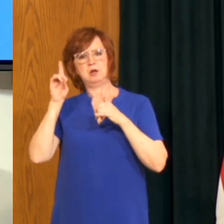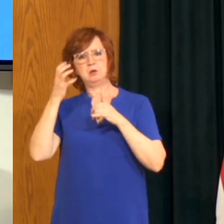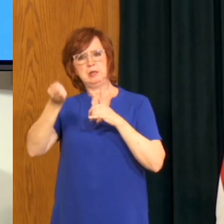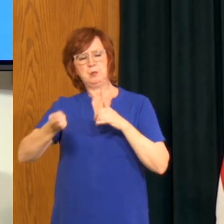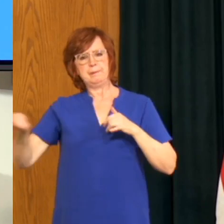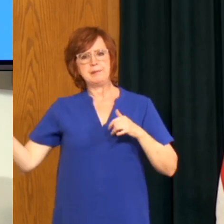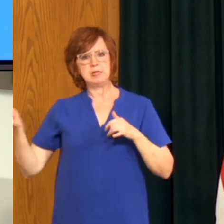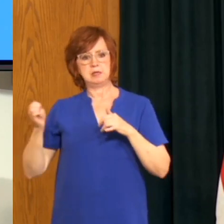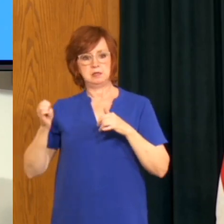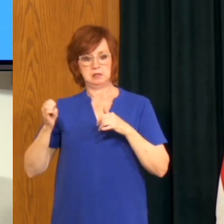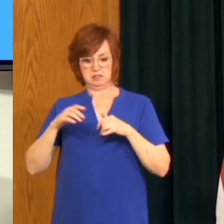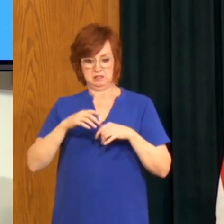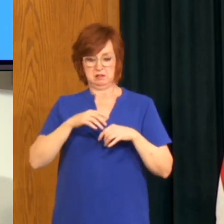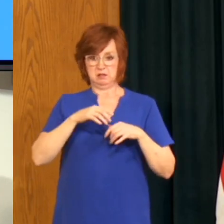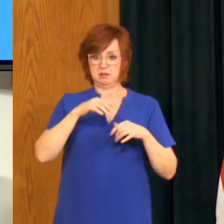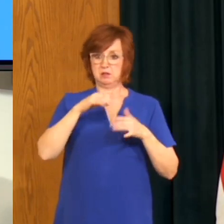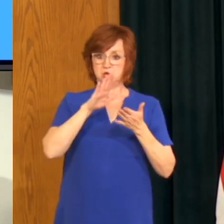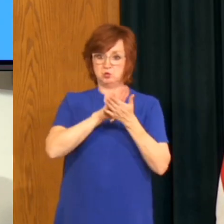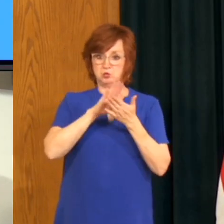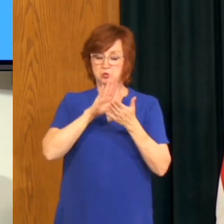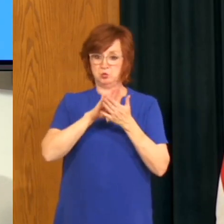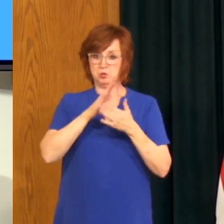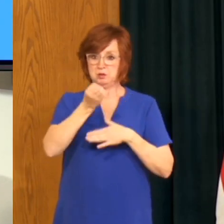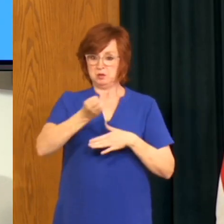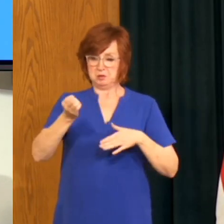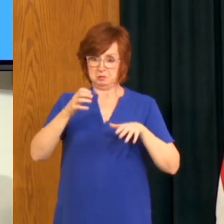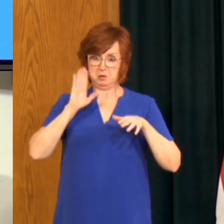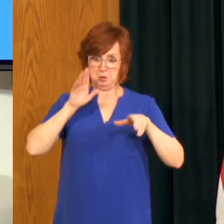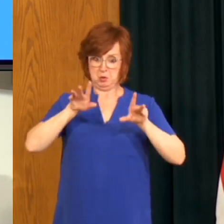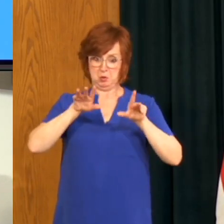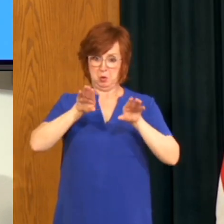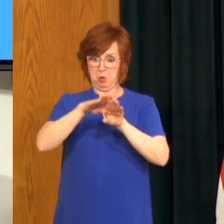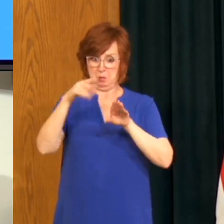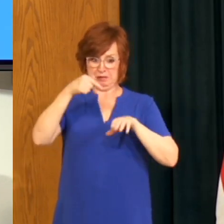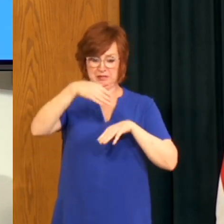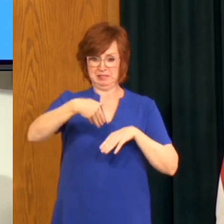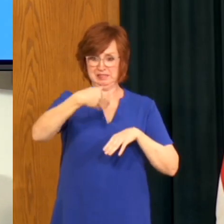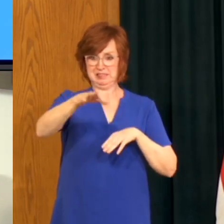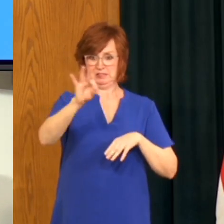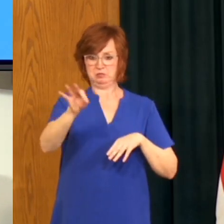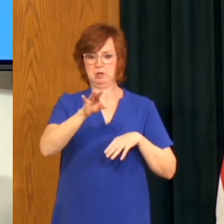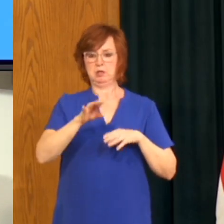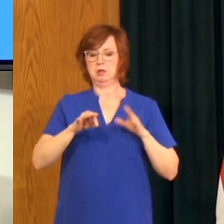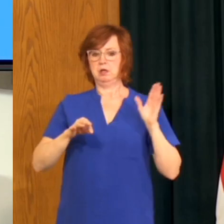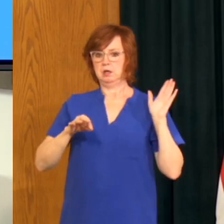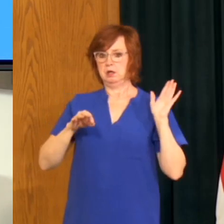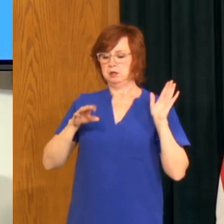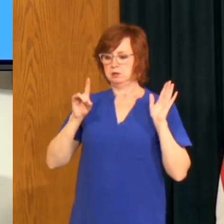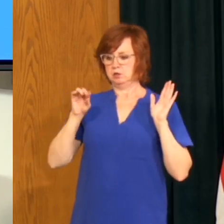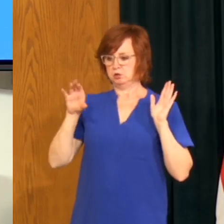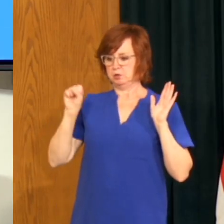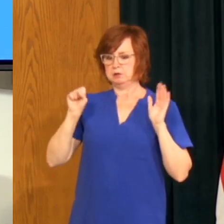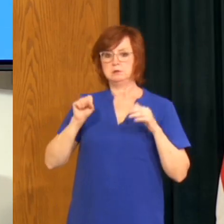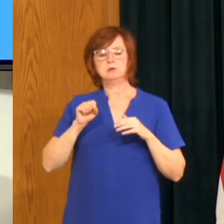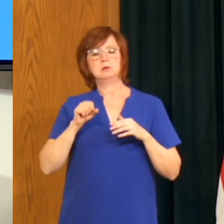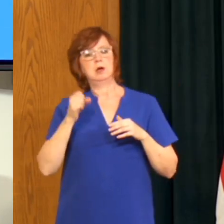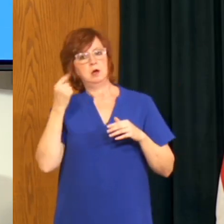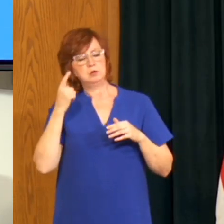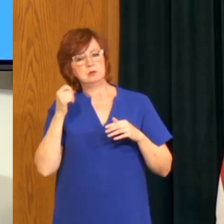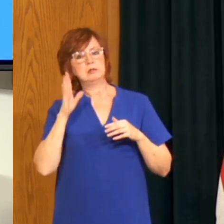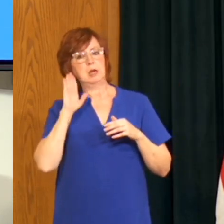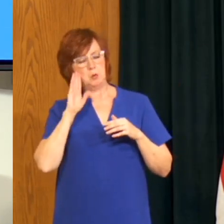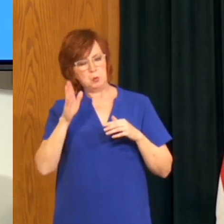playgrounds will be open on Friday? Go ahead, Doctor. So the guidelines are being developed. My understanding is they will be